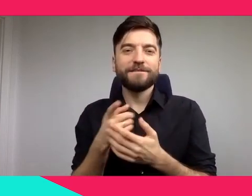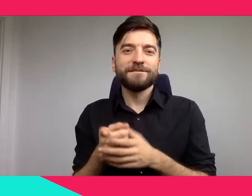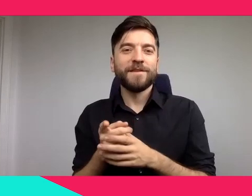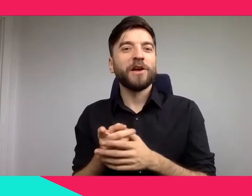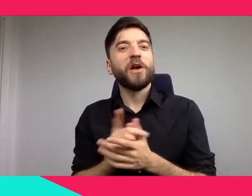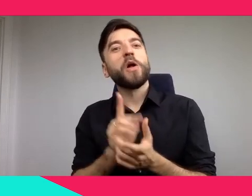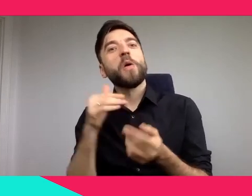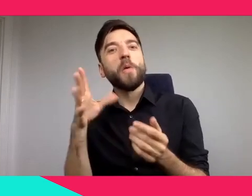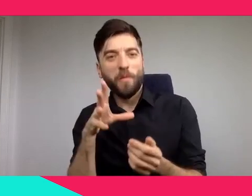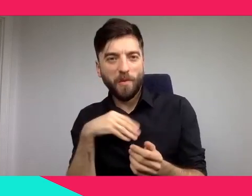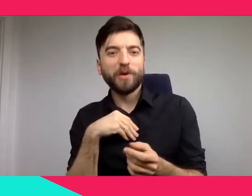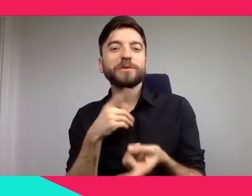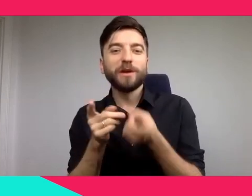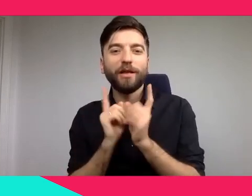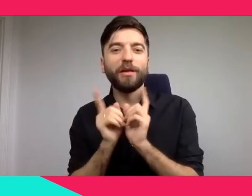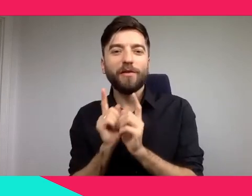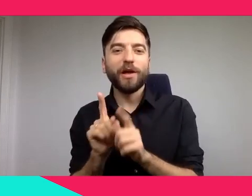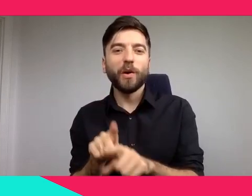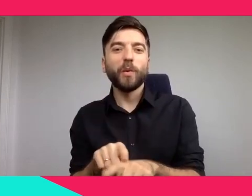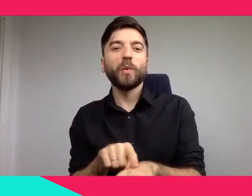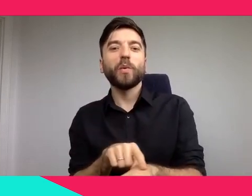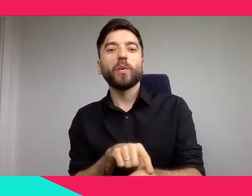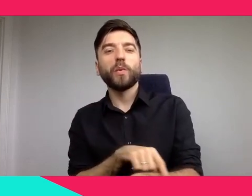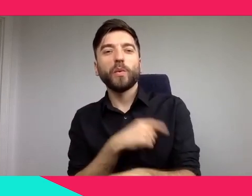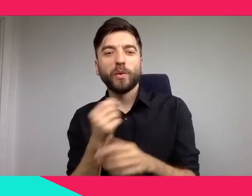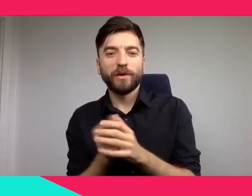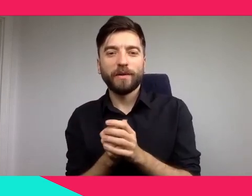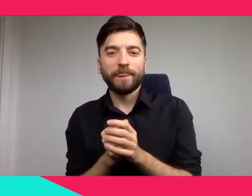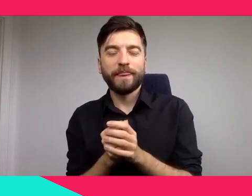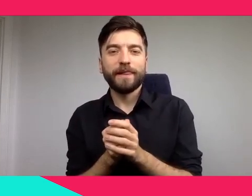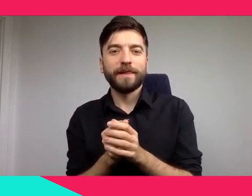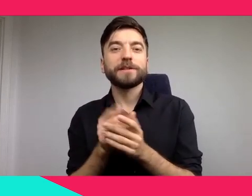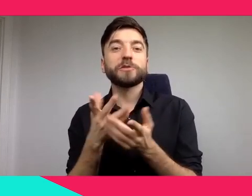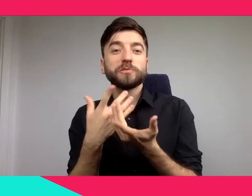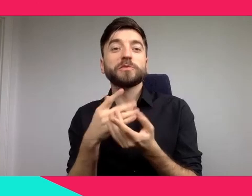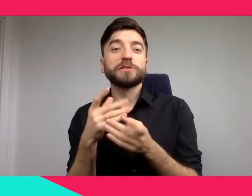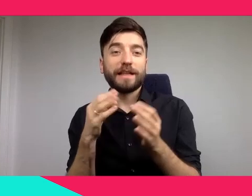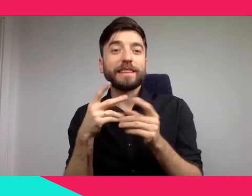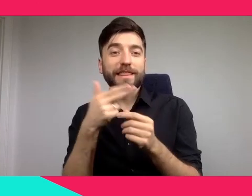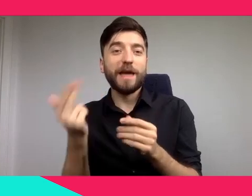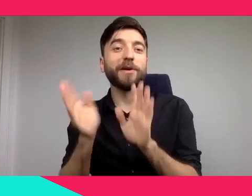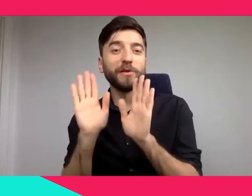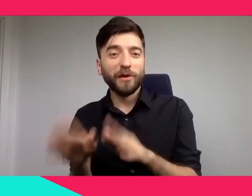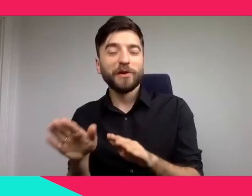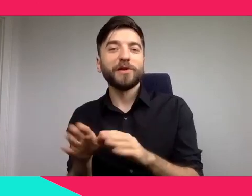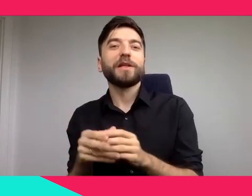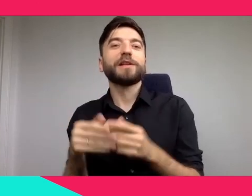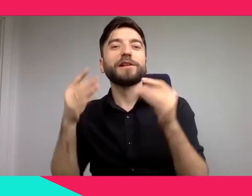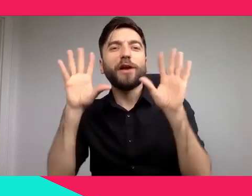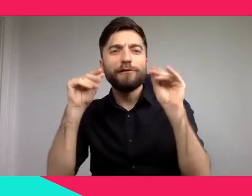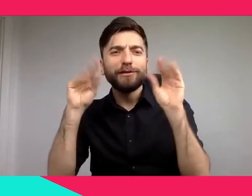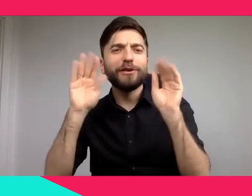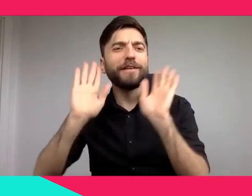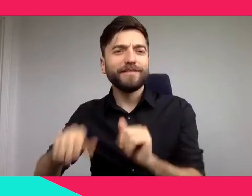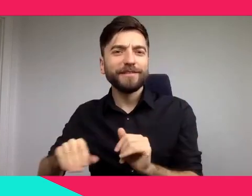could stay here until the late evening. But yeah, and I see like on Anna Brzezińska is also chatting to us that we all